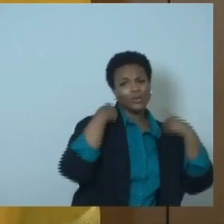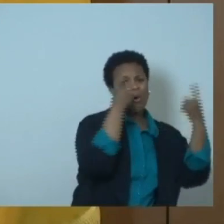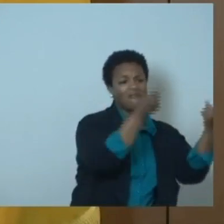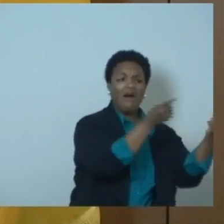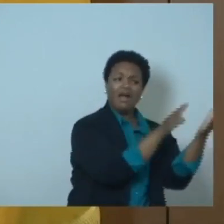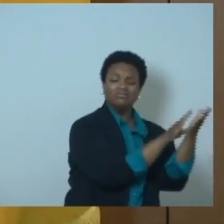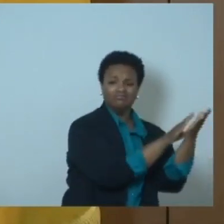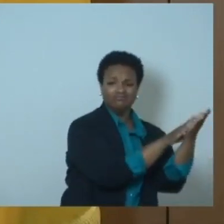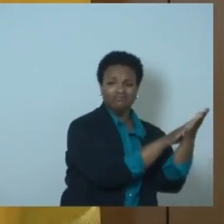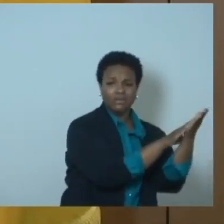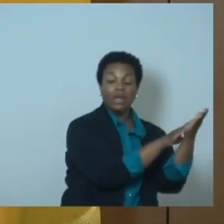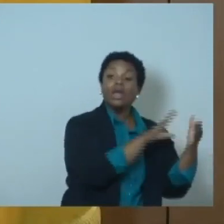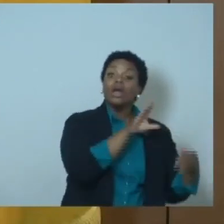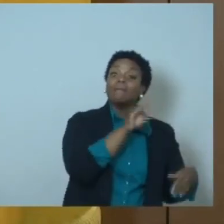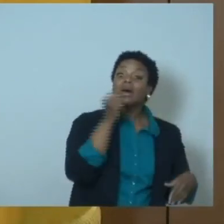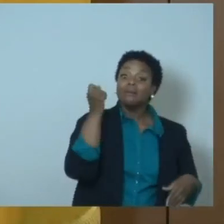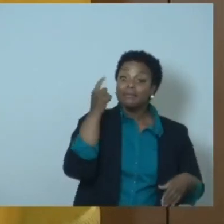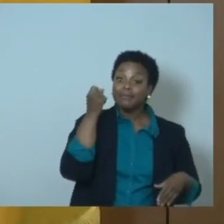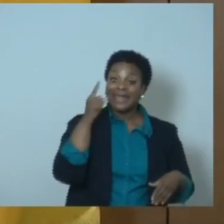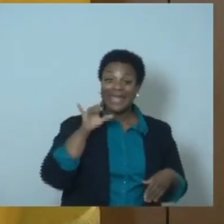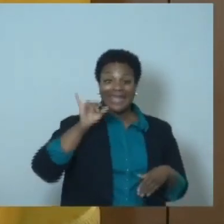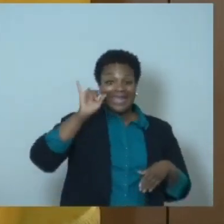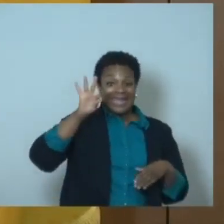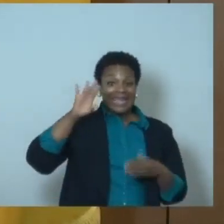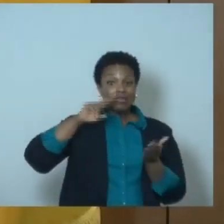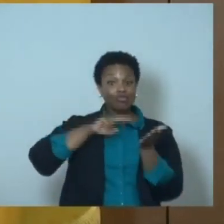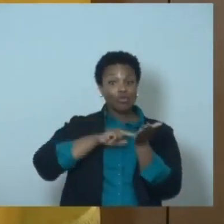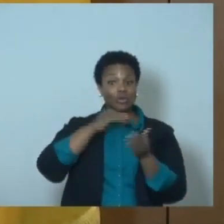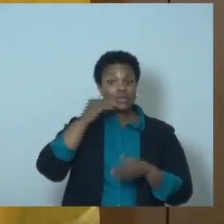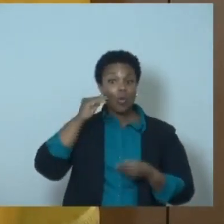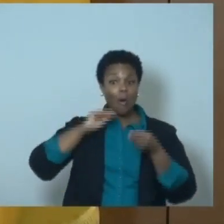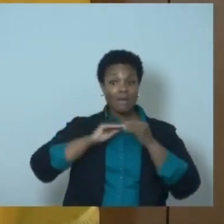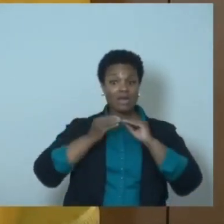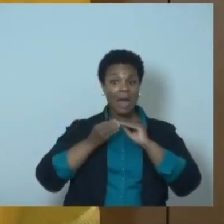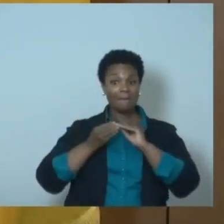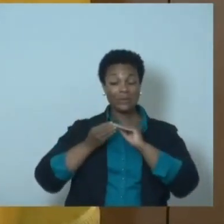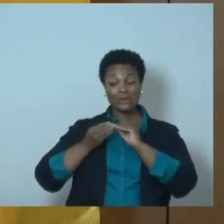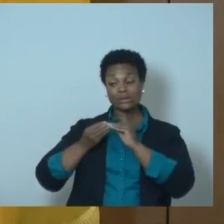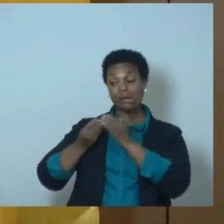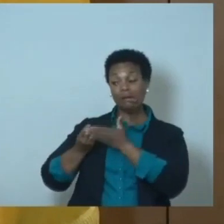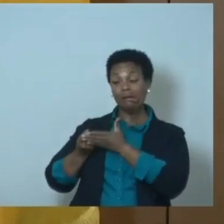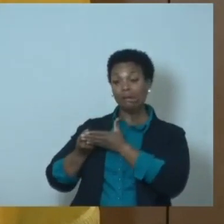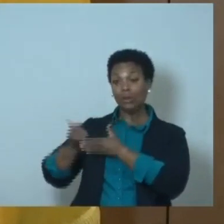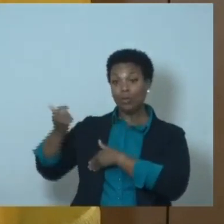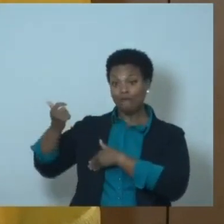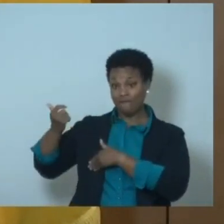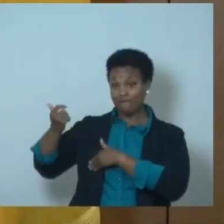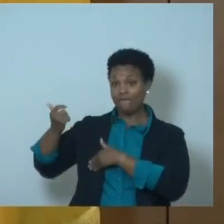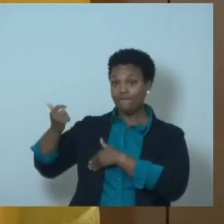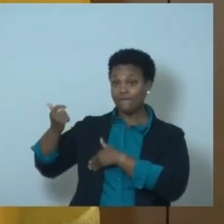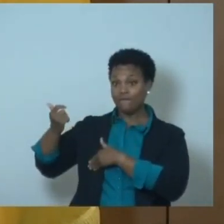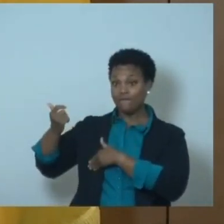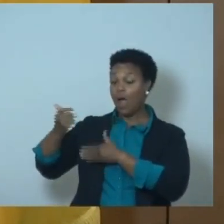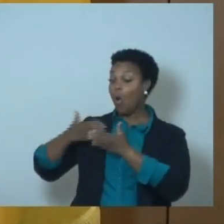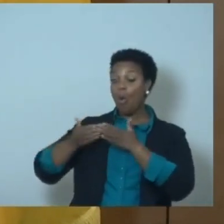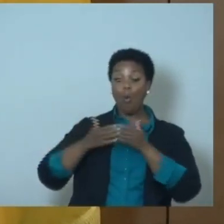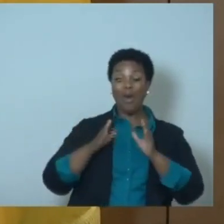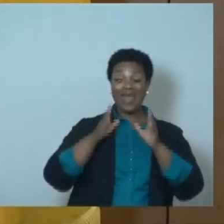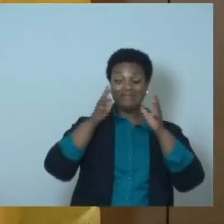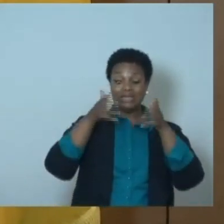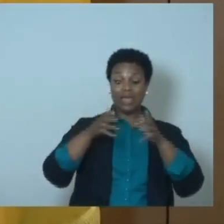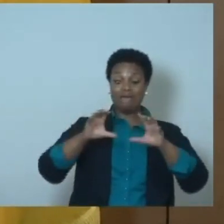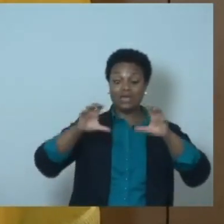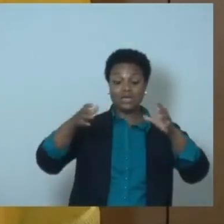take out the nursing home population and you did a comparison, age breakout, and then